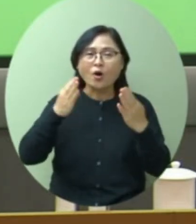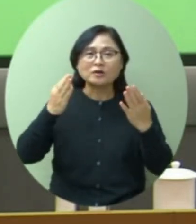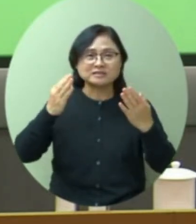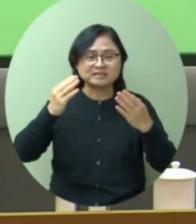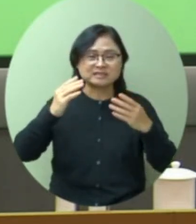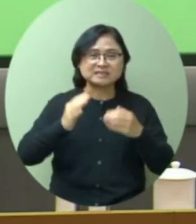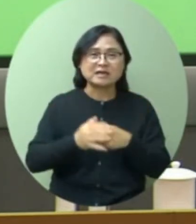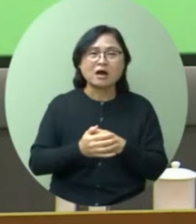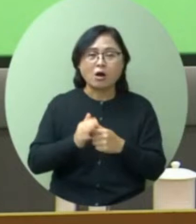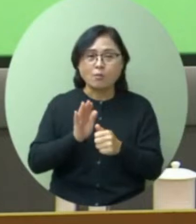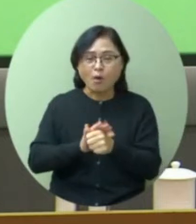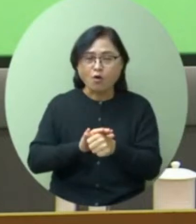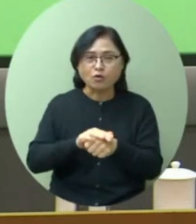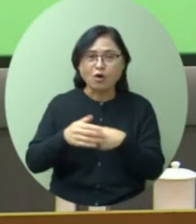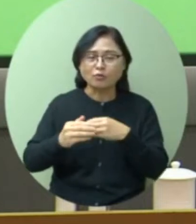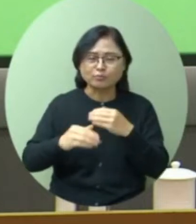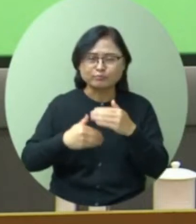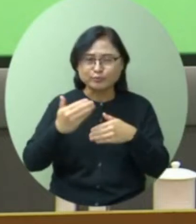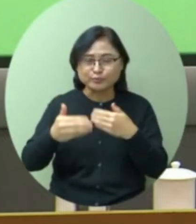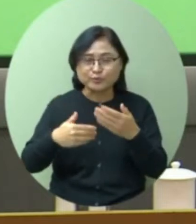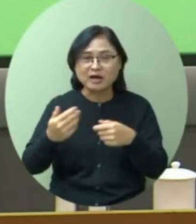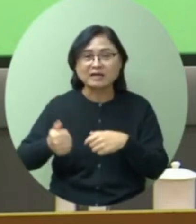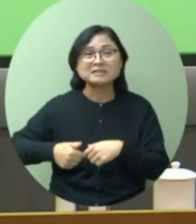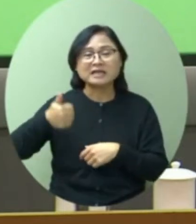We are after results.